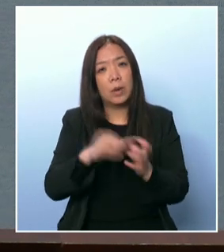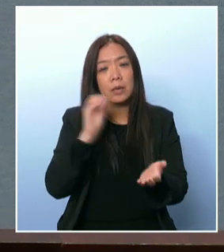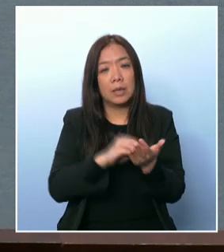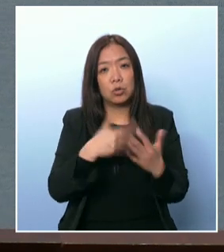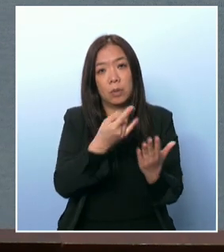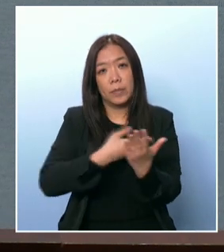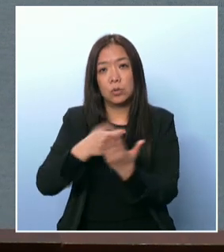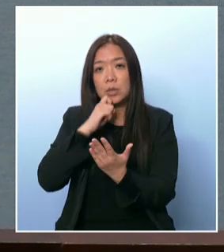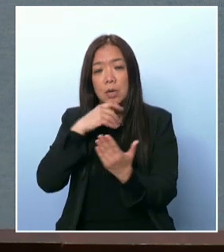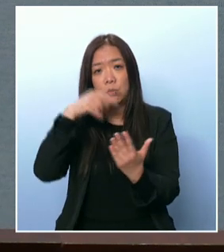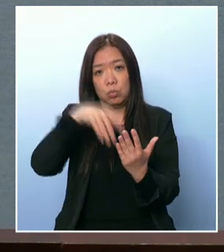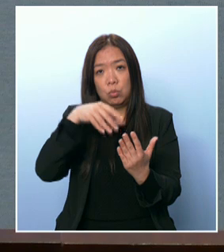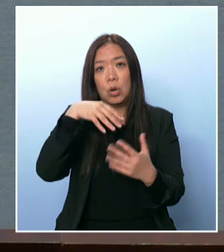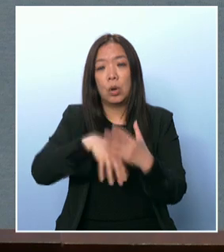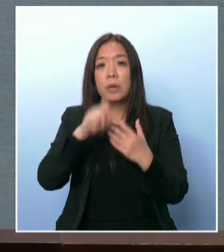CM